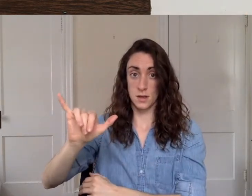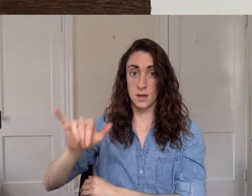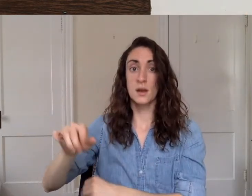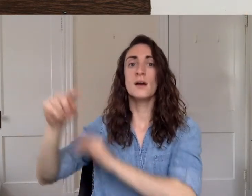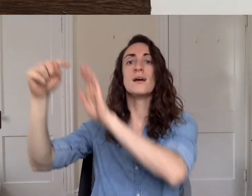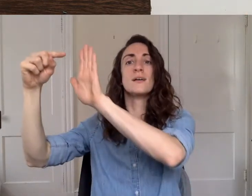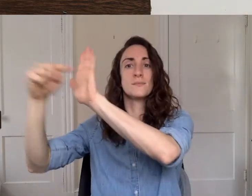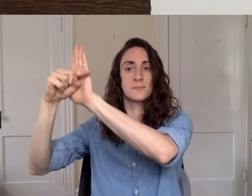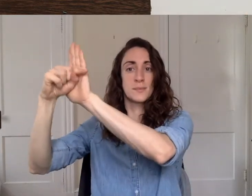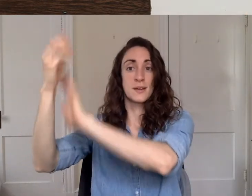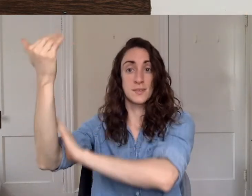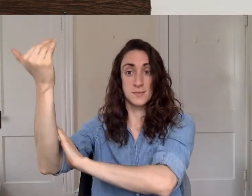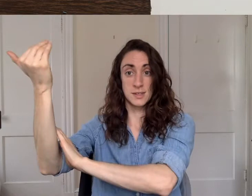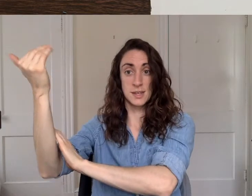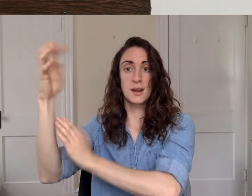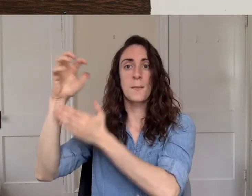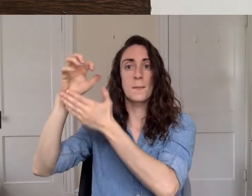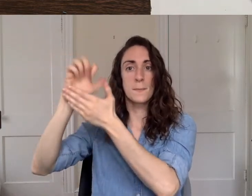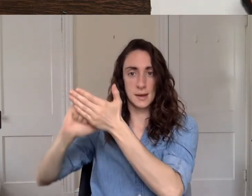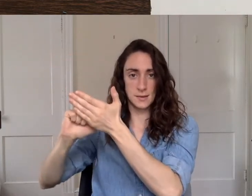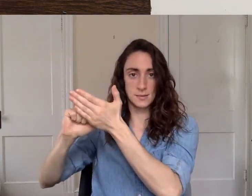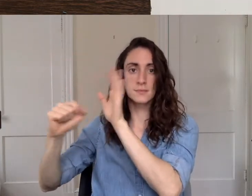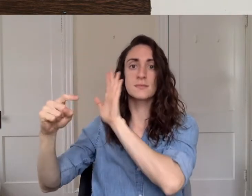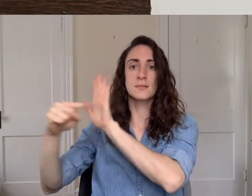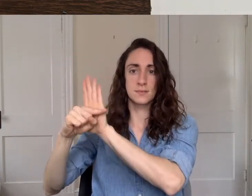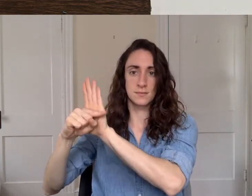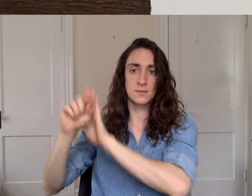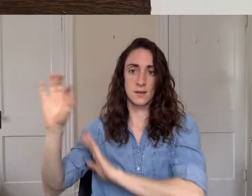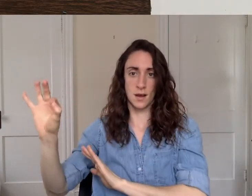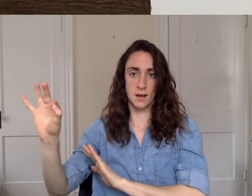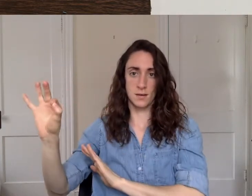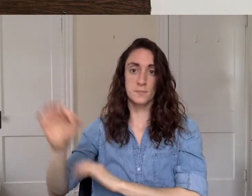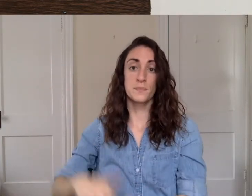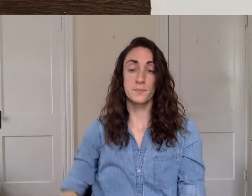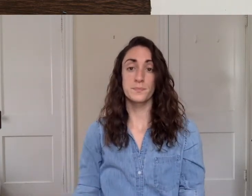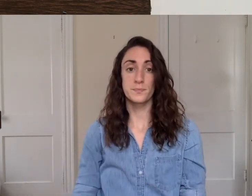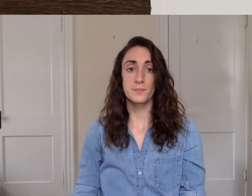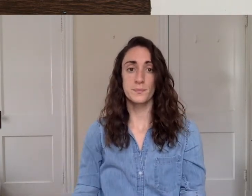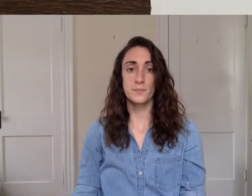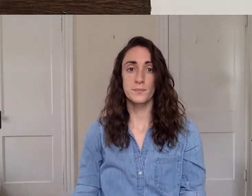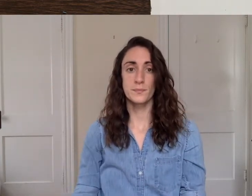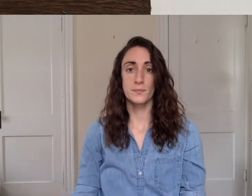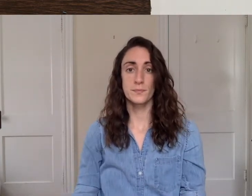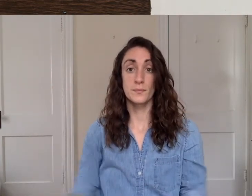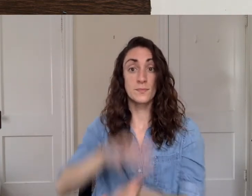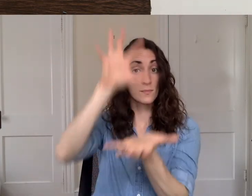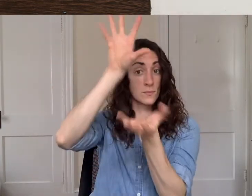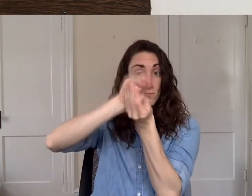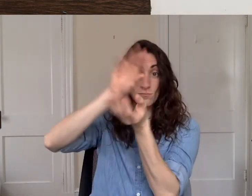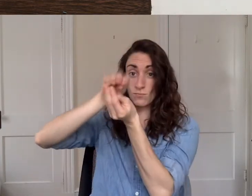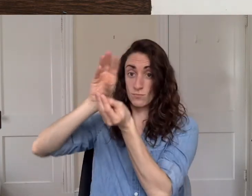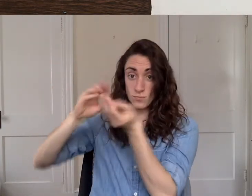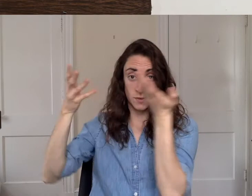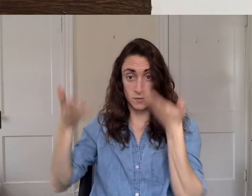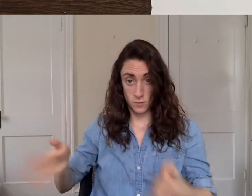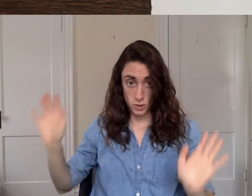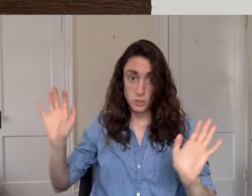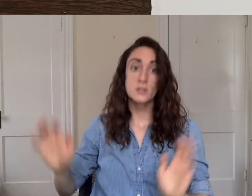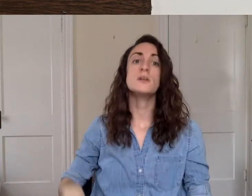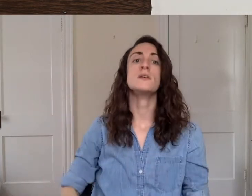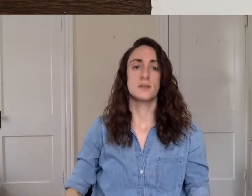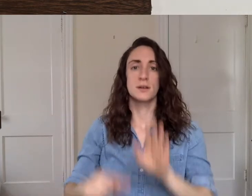which we don't have to write down, but we can. Negative 15 minus negative 9 is negative 6.